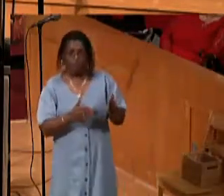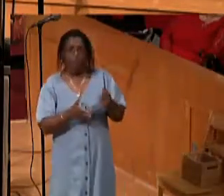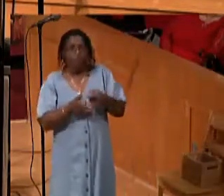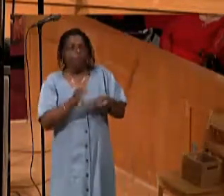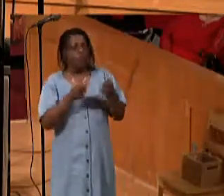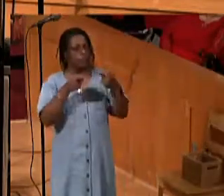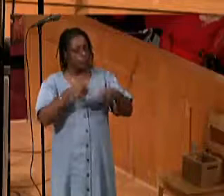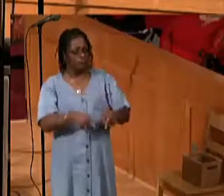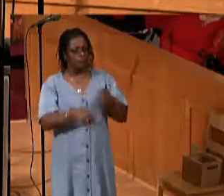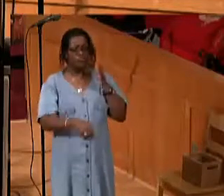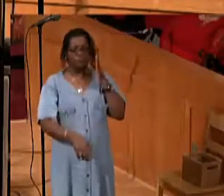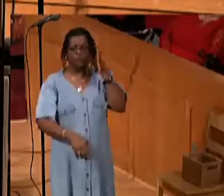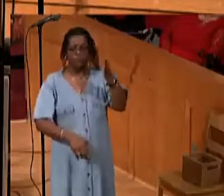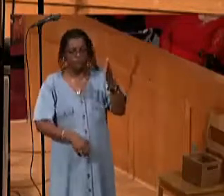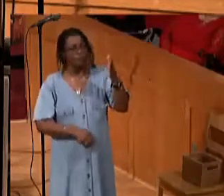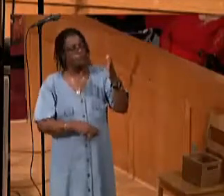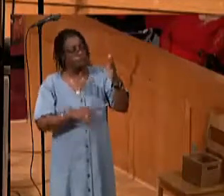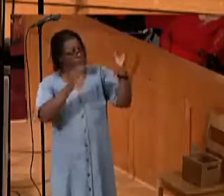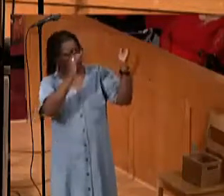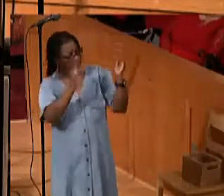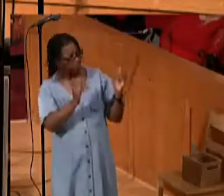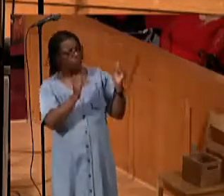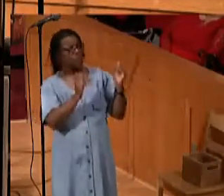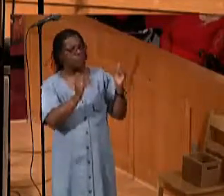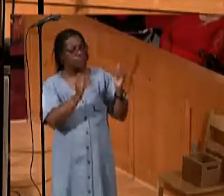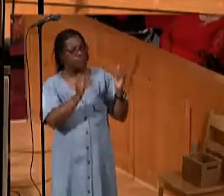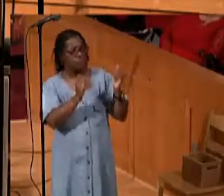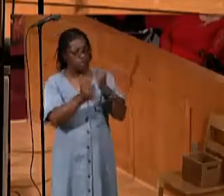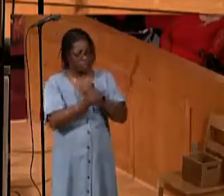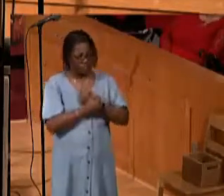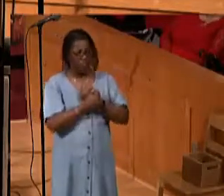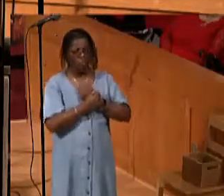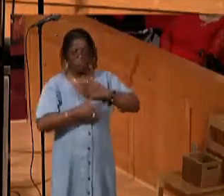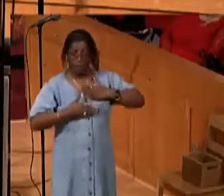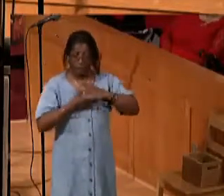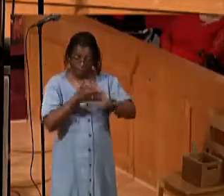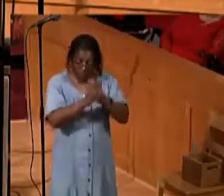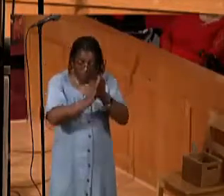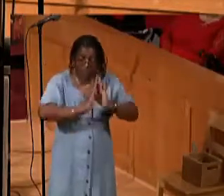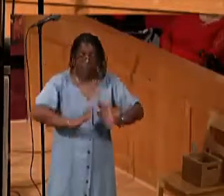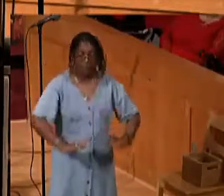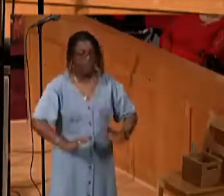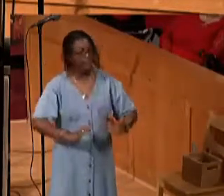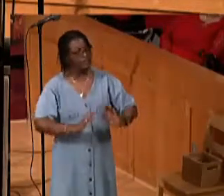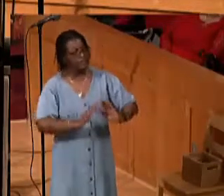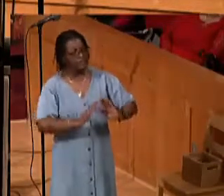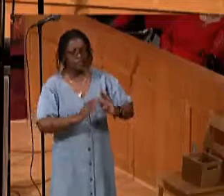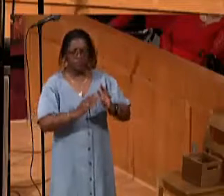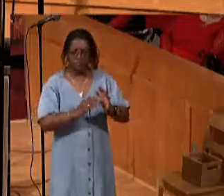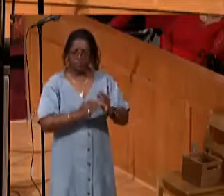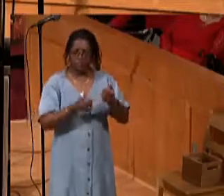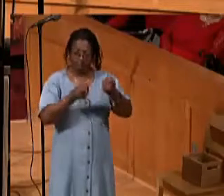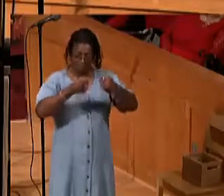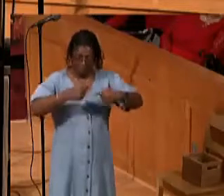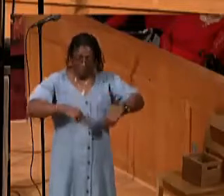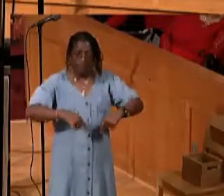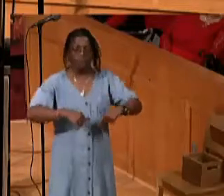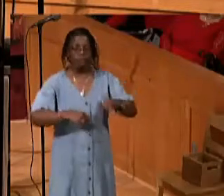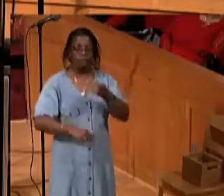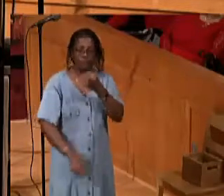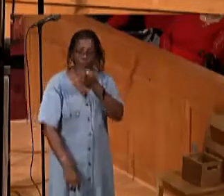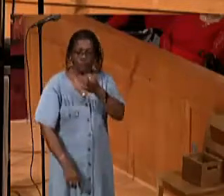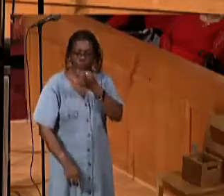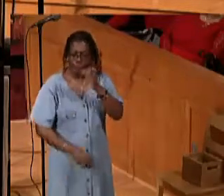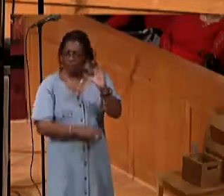to come. The joy and the hope and the peace and the love that's about to come. Amen. Tell somebody Christmas is about